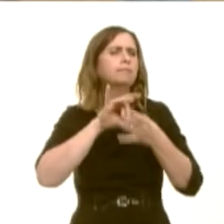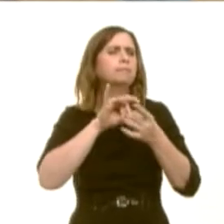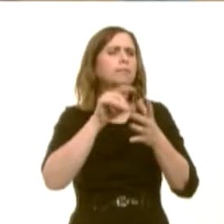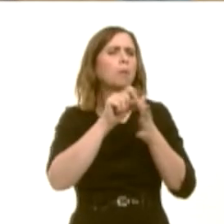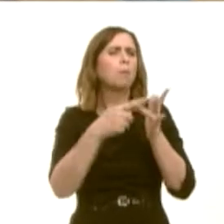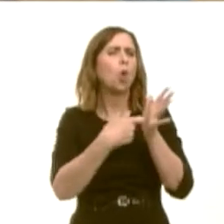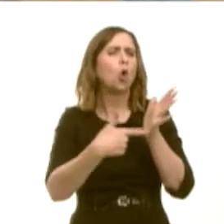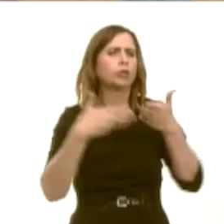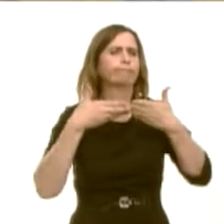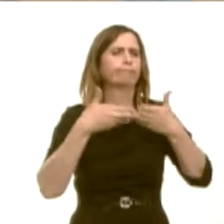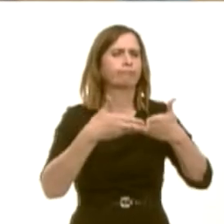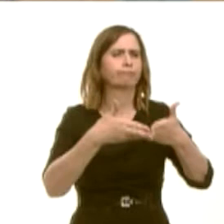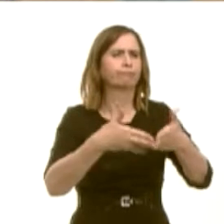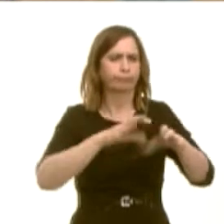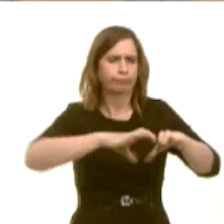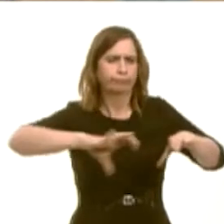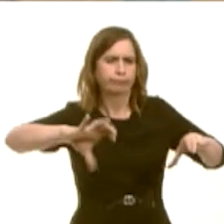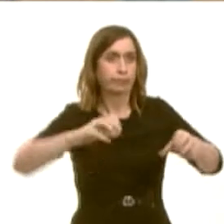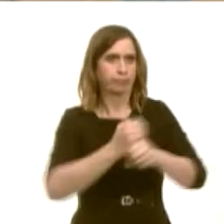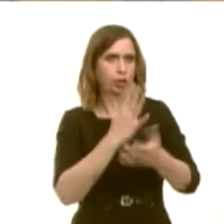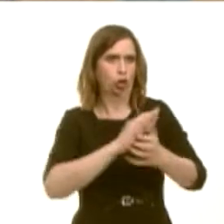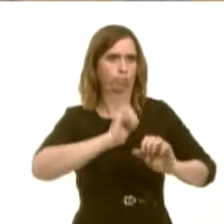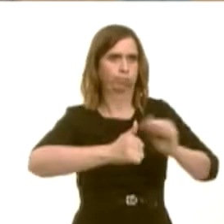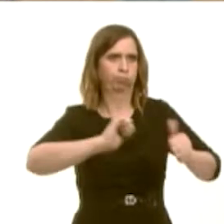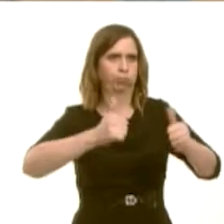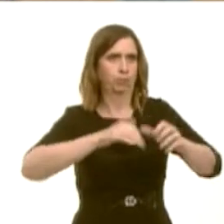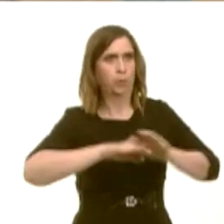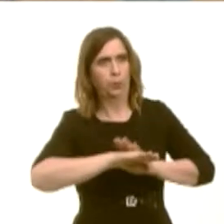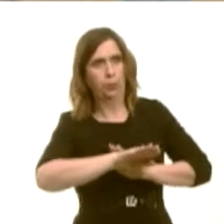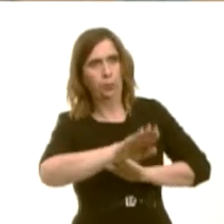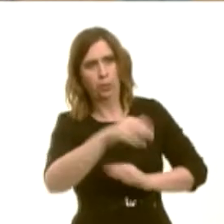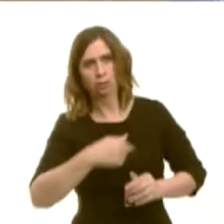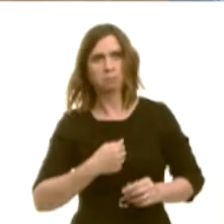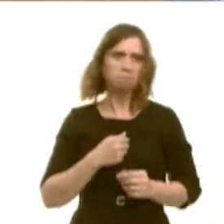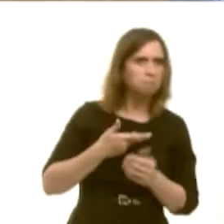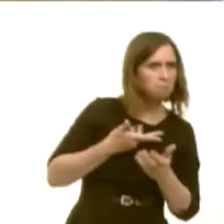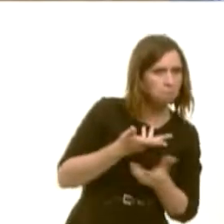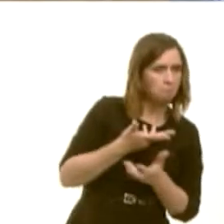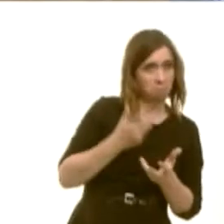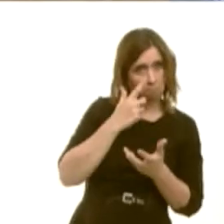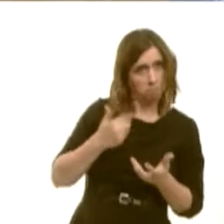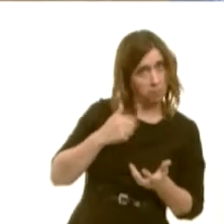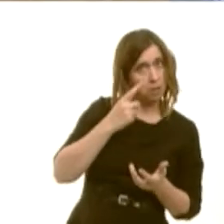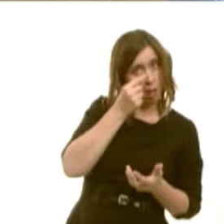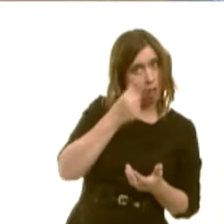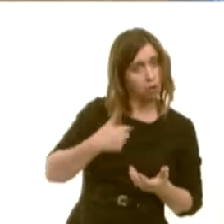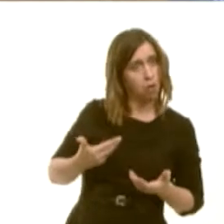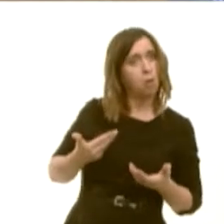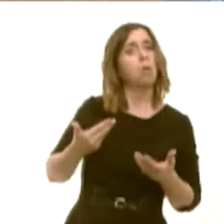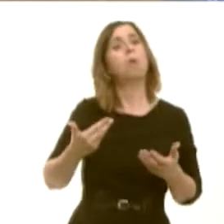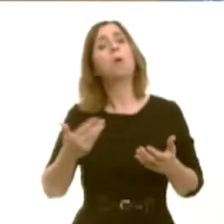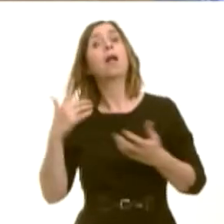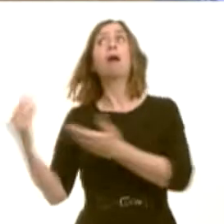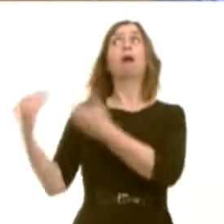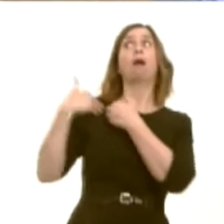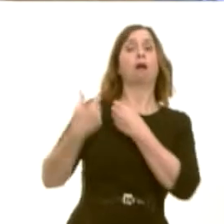order to ensure that this development progresses. We will be able to offer more support when we have powers